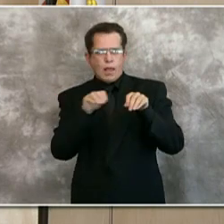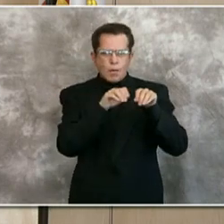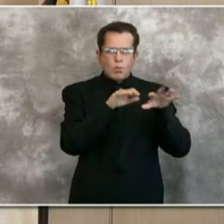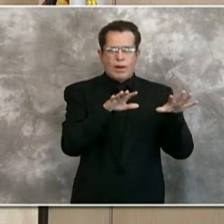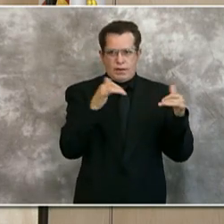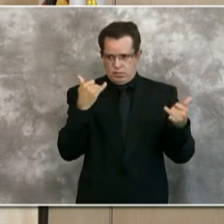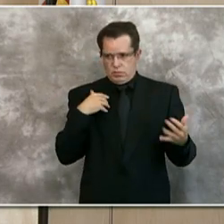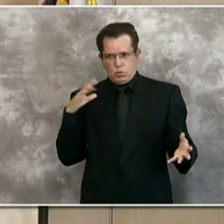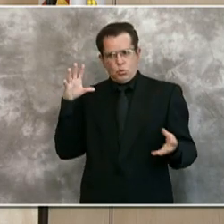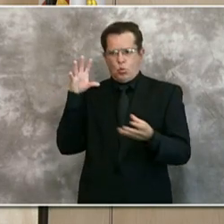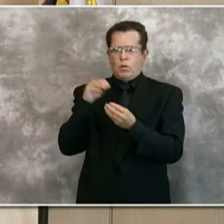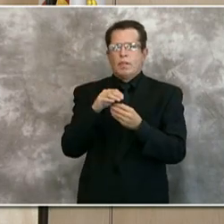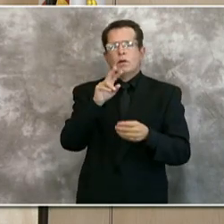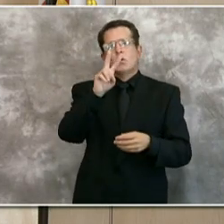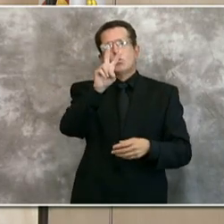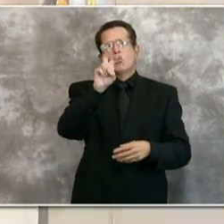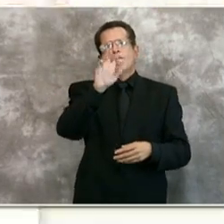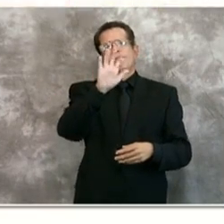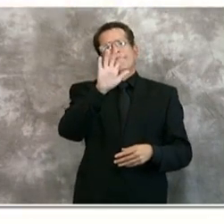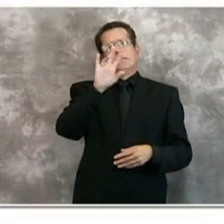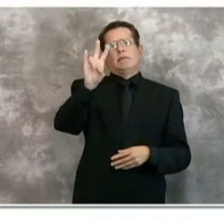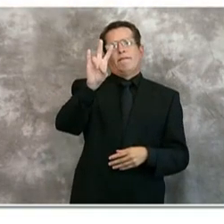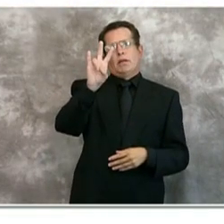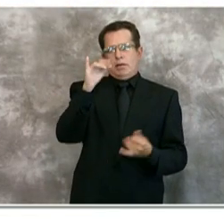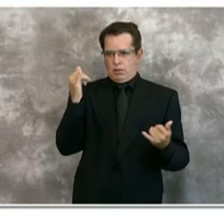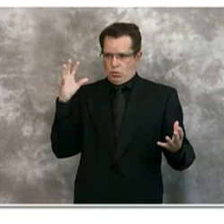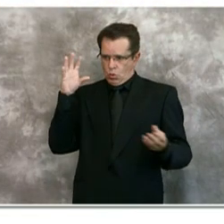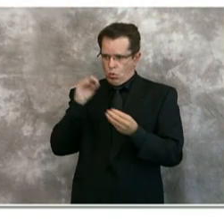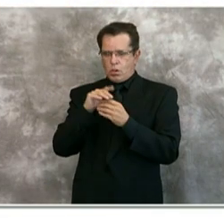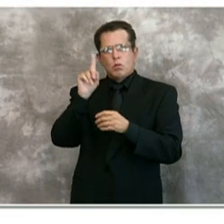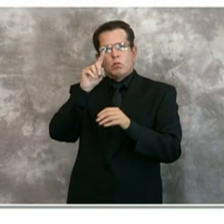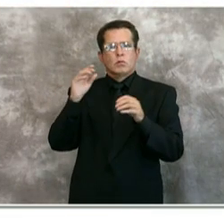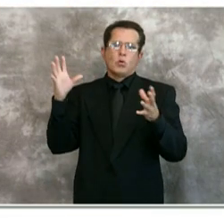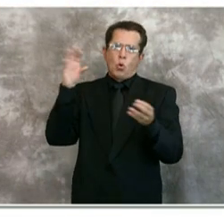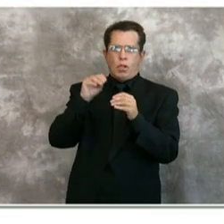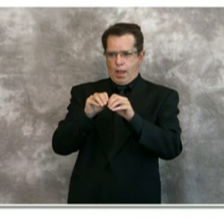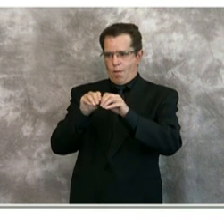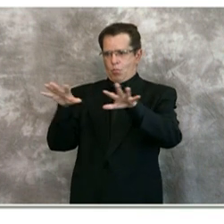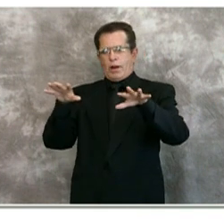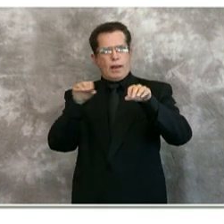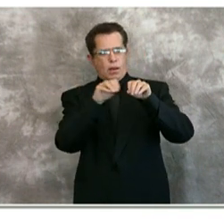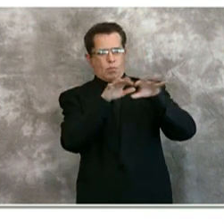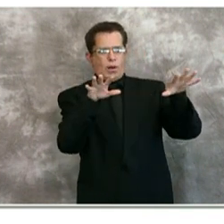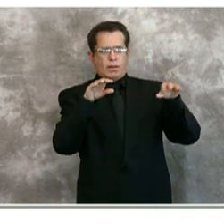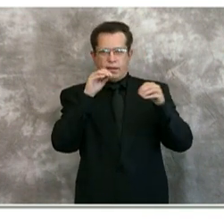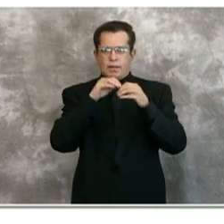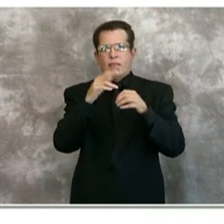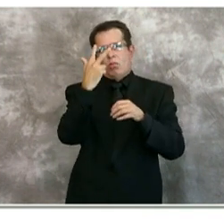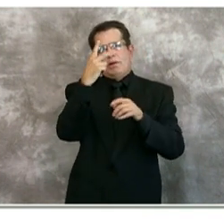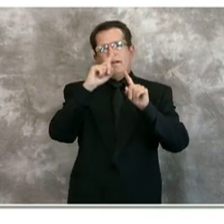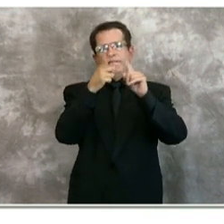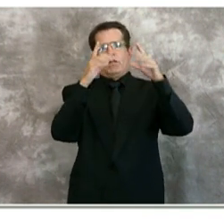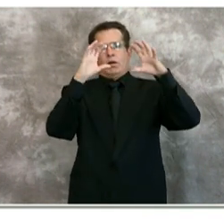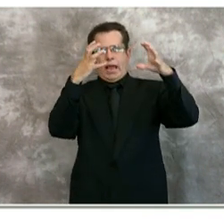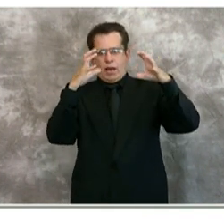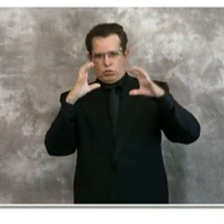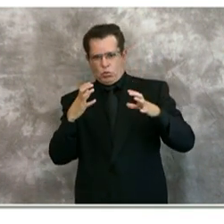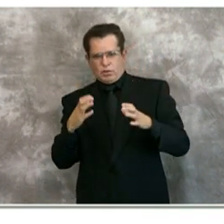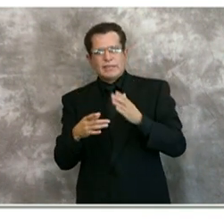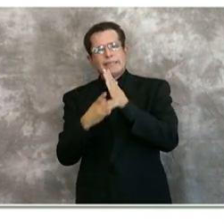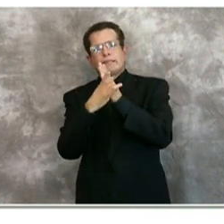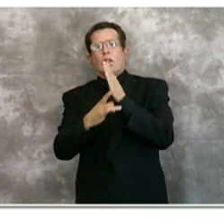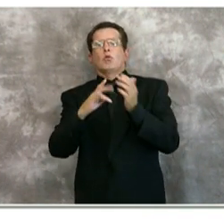had a total of 257 total outbreaks occurring across 3 categories: skilled